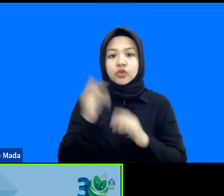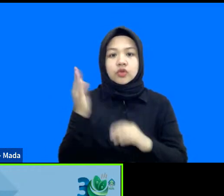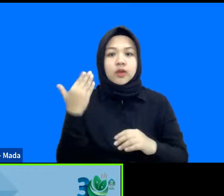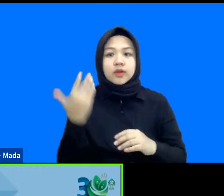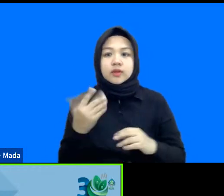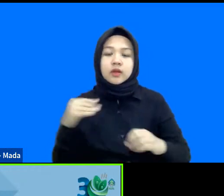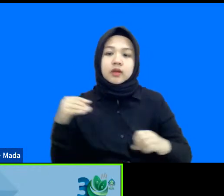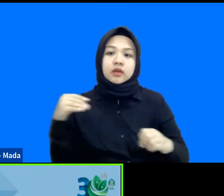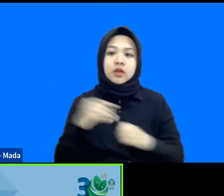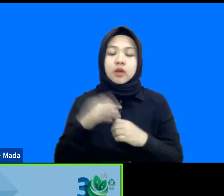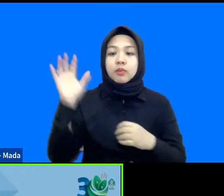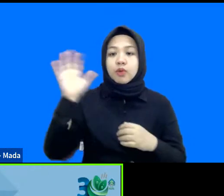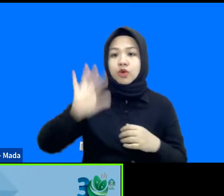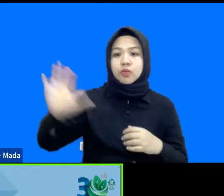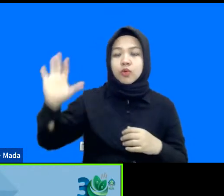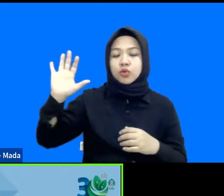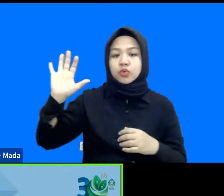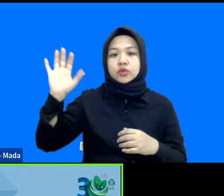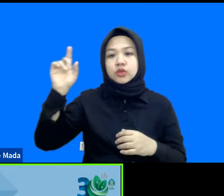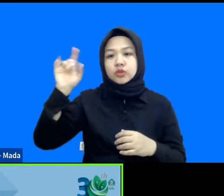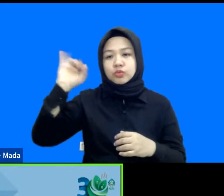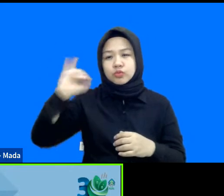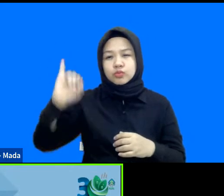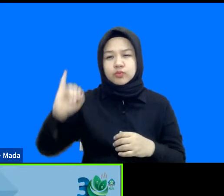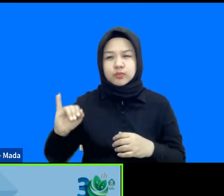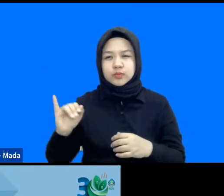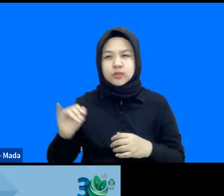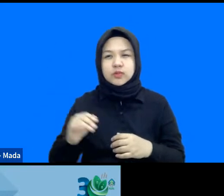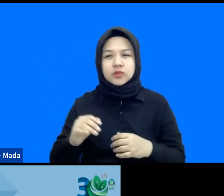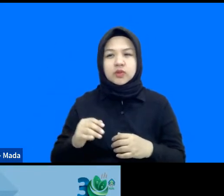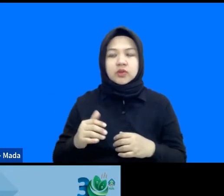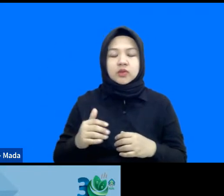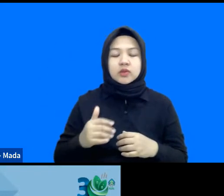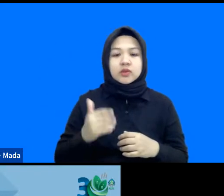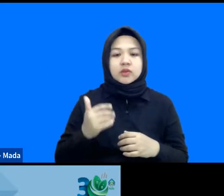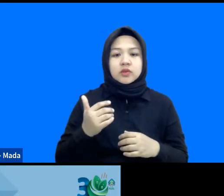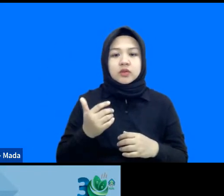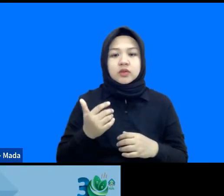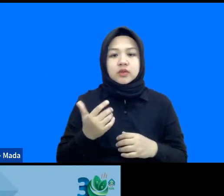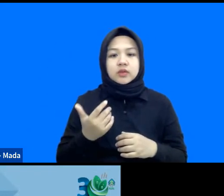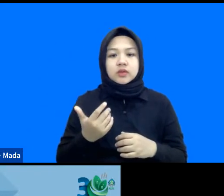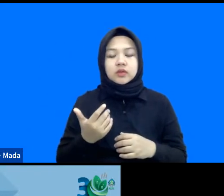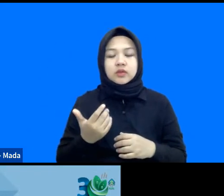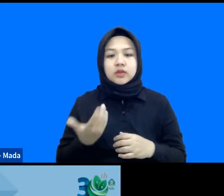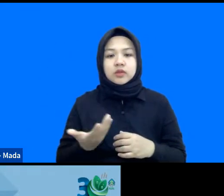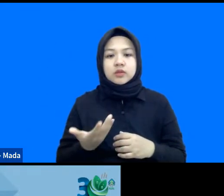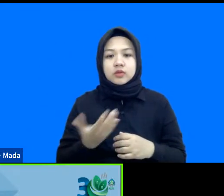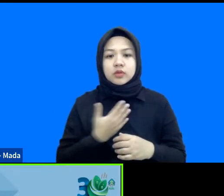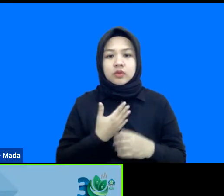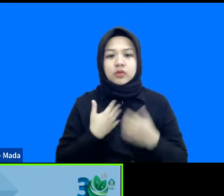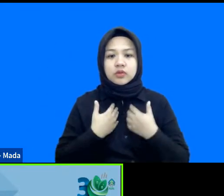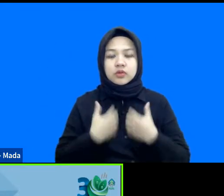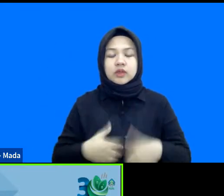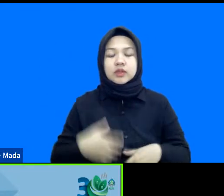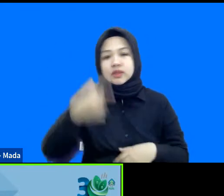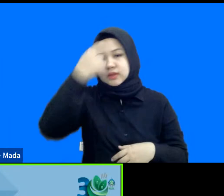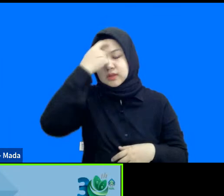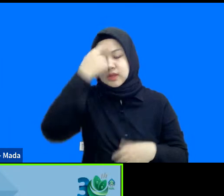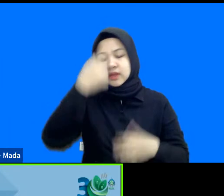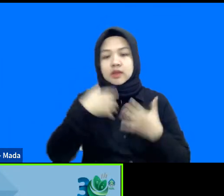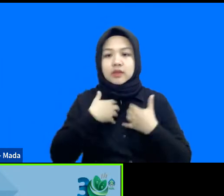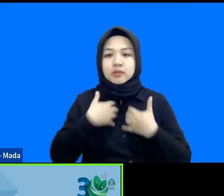ISPA. What is it? ISPA in English? Is it ISPA? Trouble breathing issue? Yeah, a problem with breath